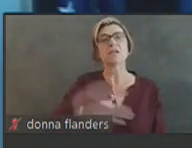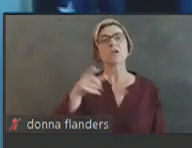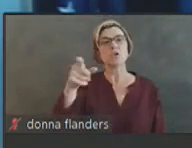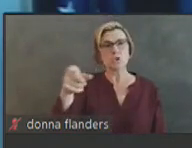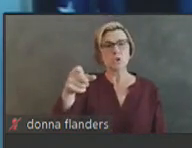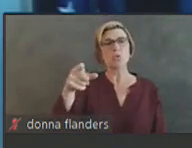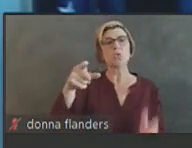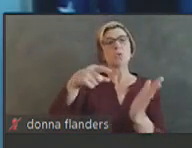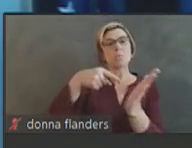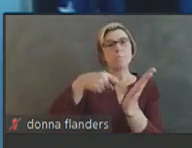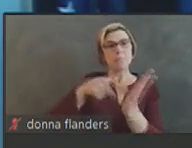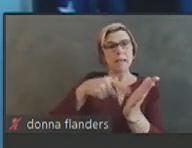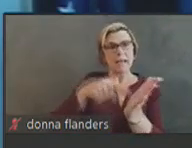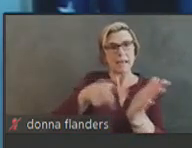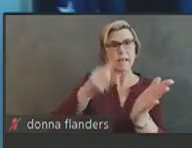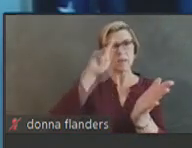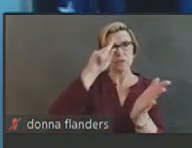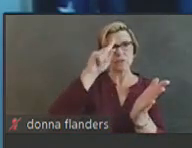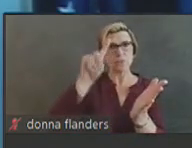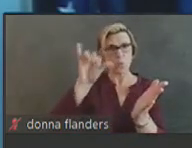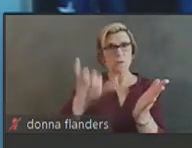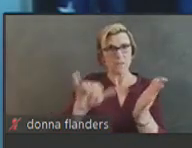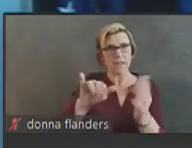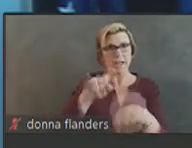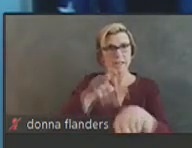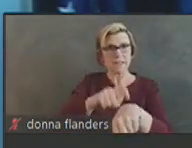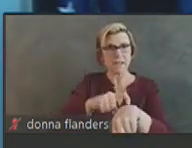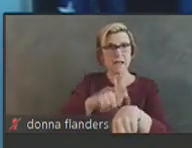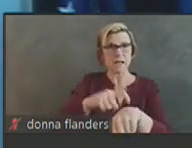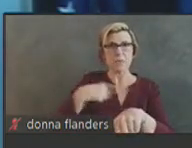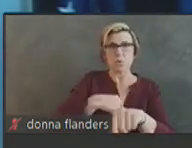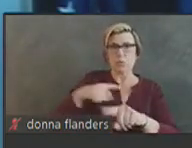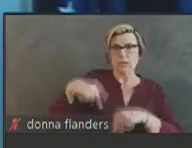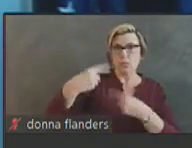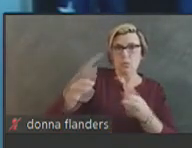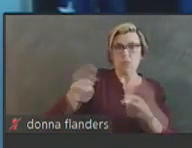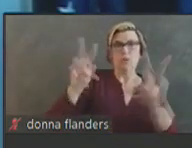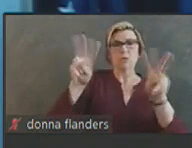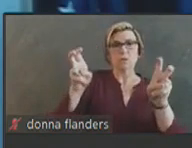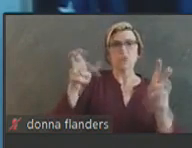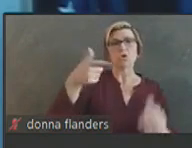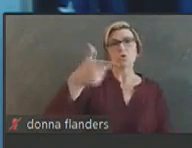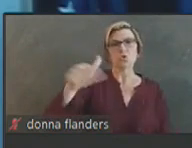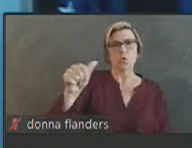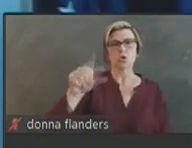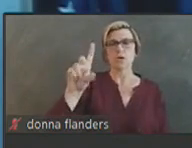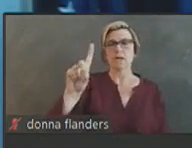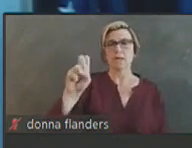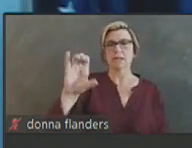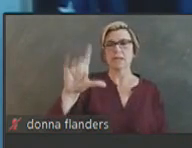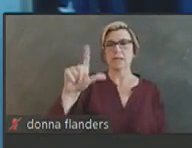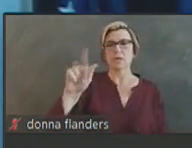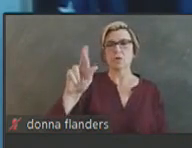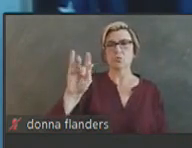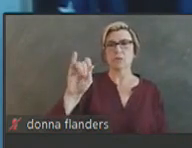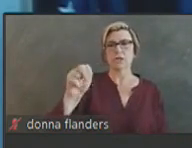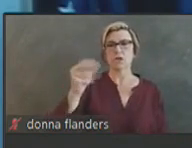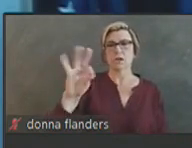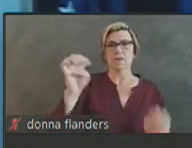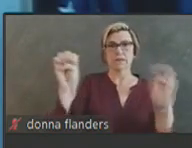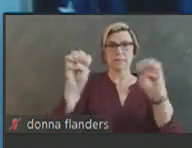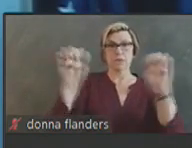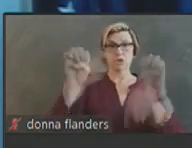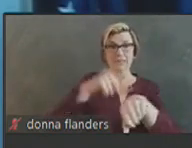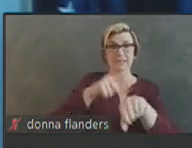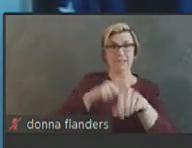of time that the state of Georgia is under a declaration of emergency. Offering men and women, and we